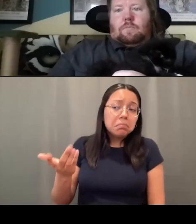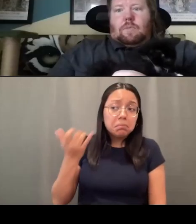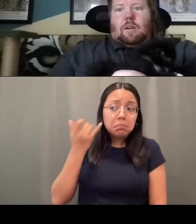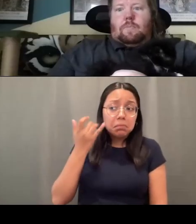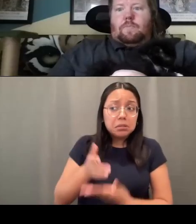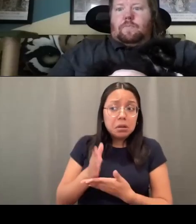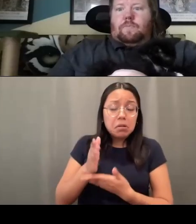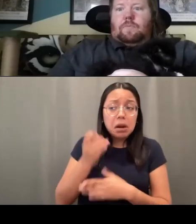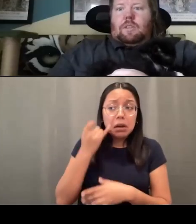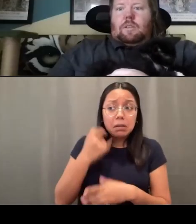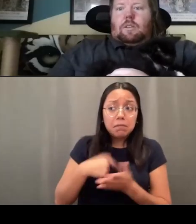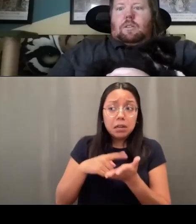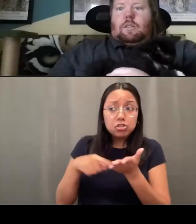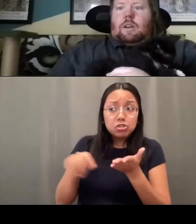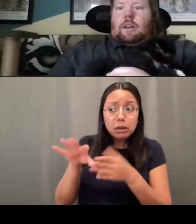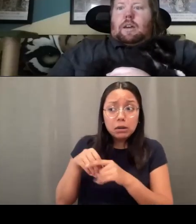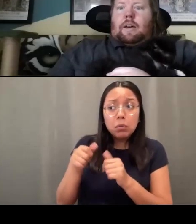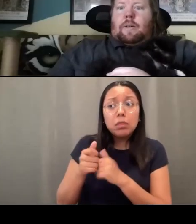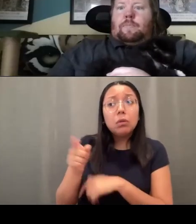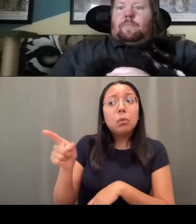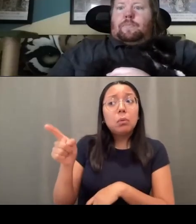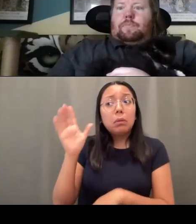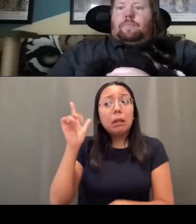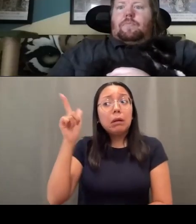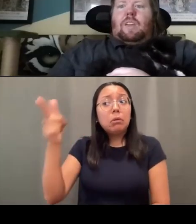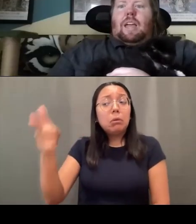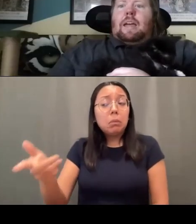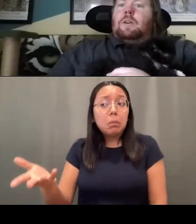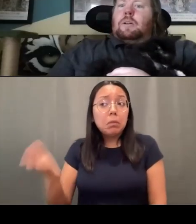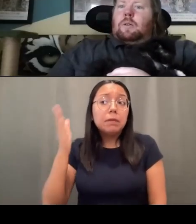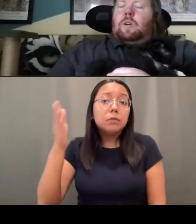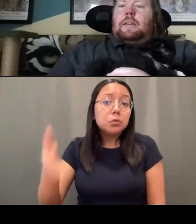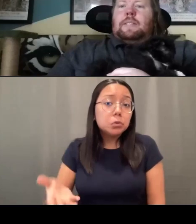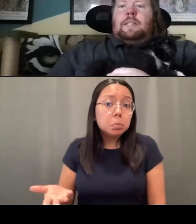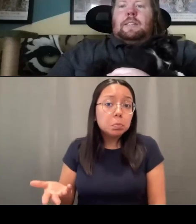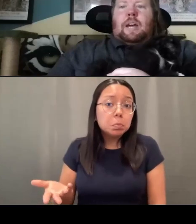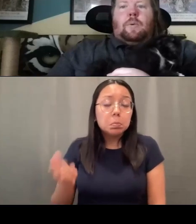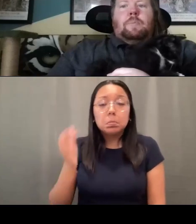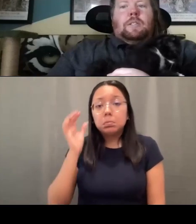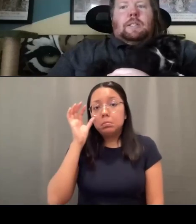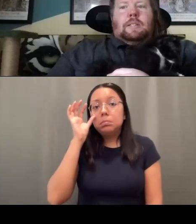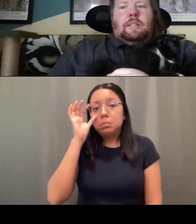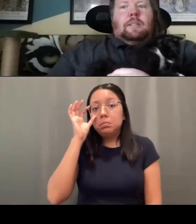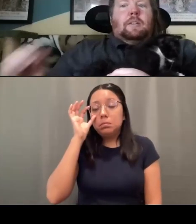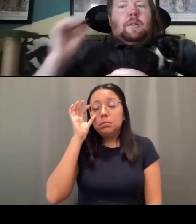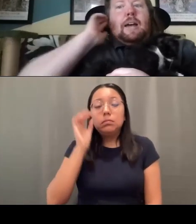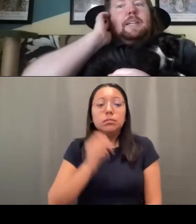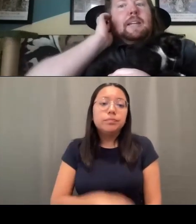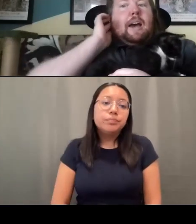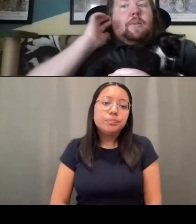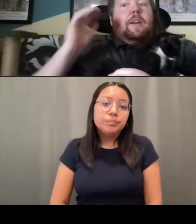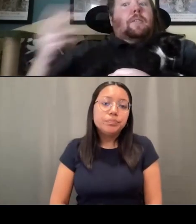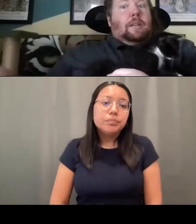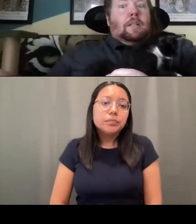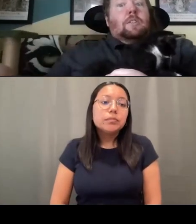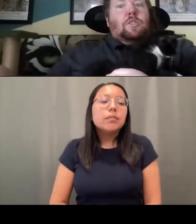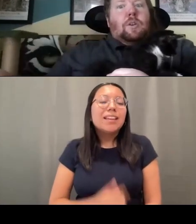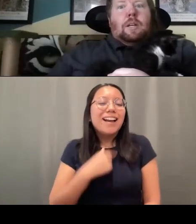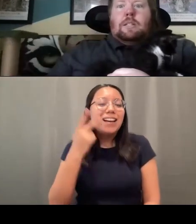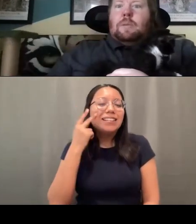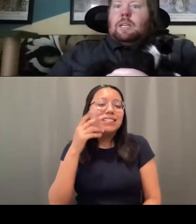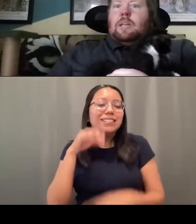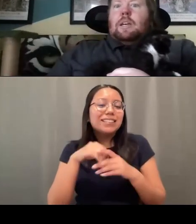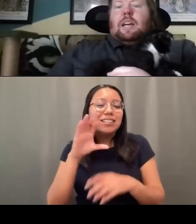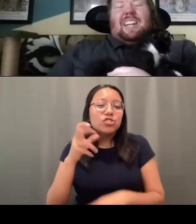future? Yep. Um, Yep. Right. um, and I see in the chat one person says, asking how they're